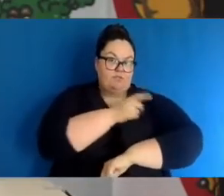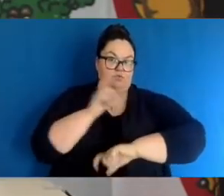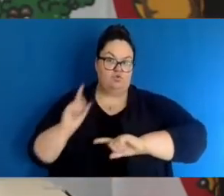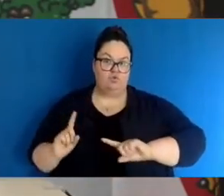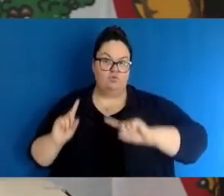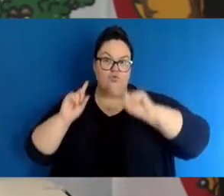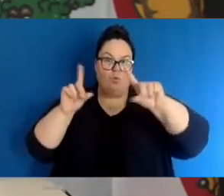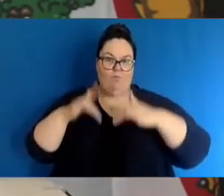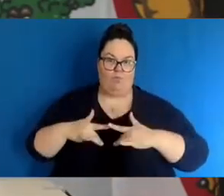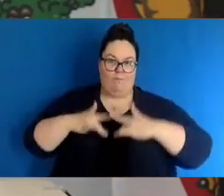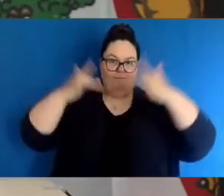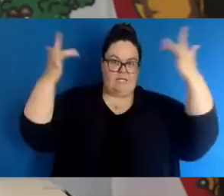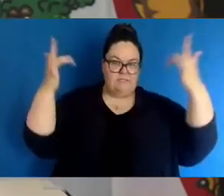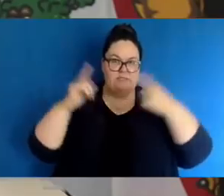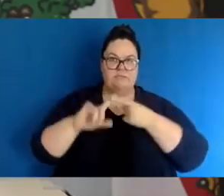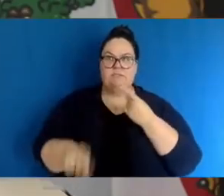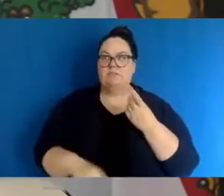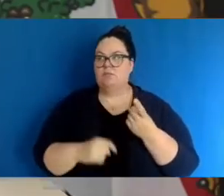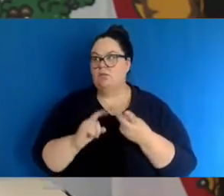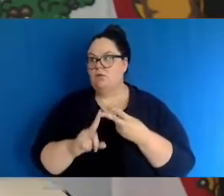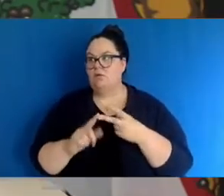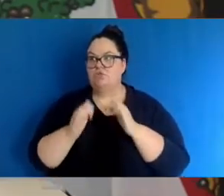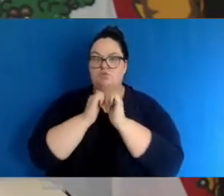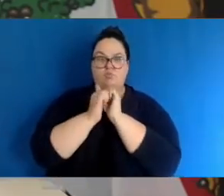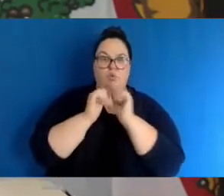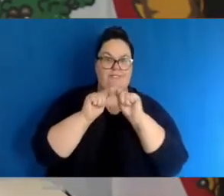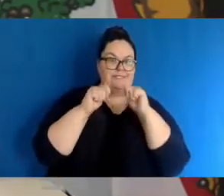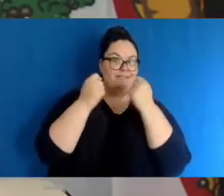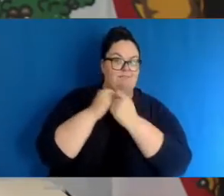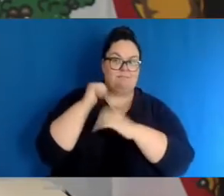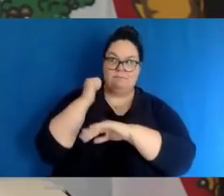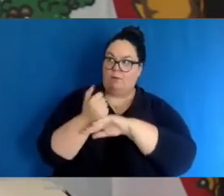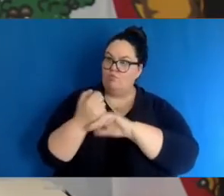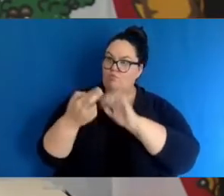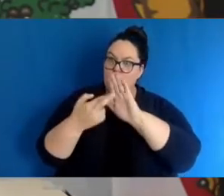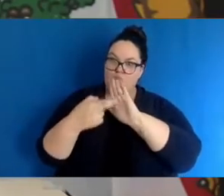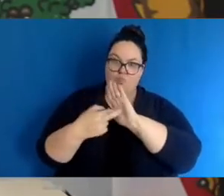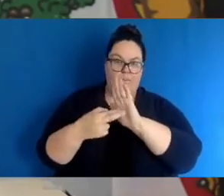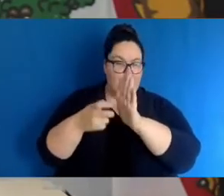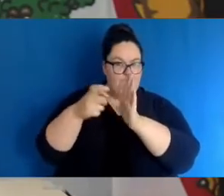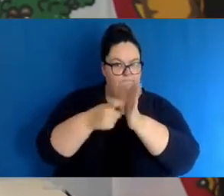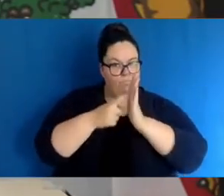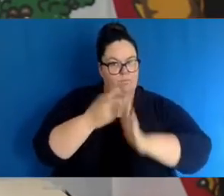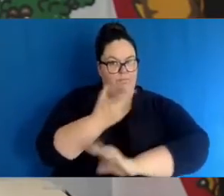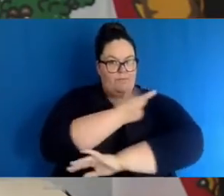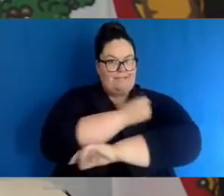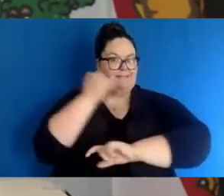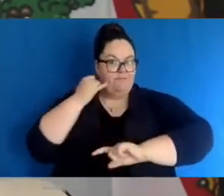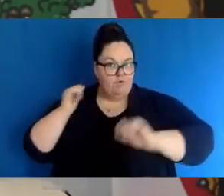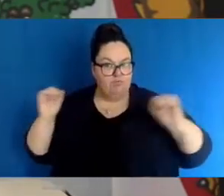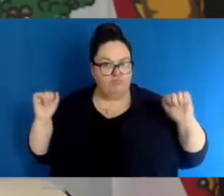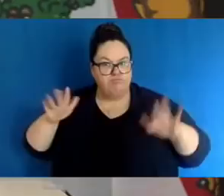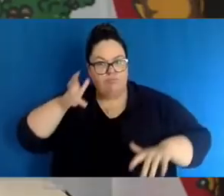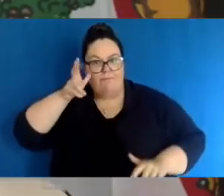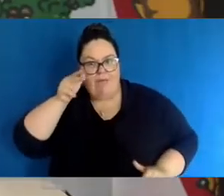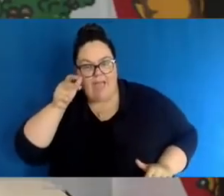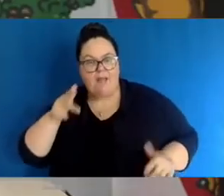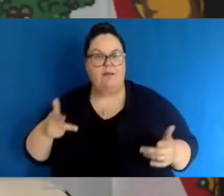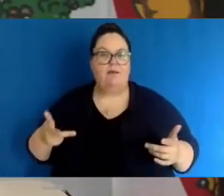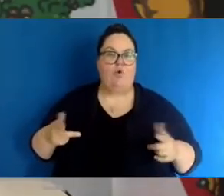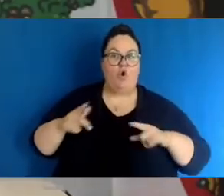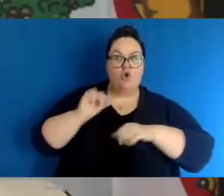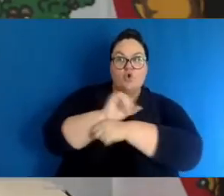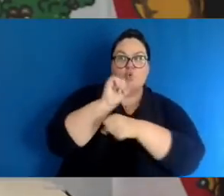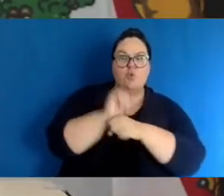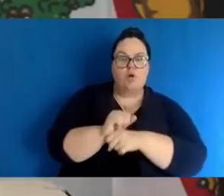to an event. We're hearing more and more sports teams implementing mandatory vaccinations for people attending and working at different venues.